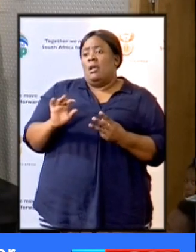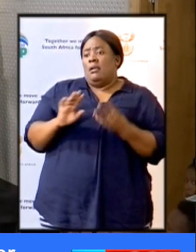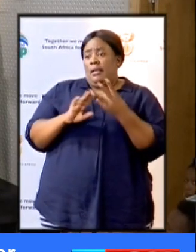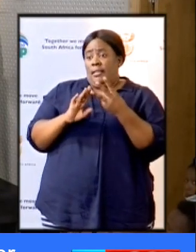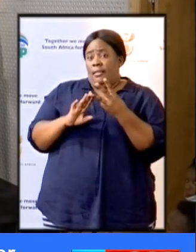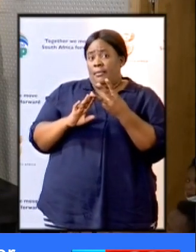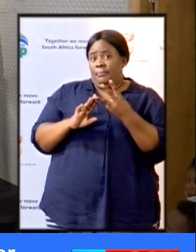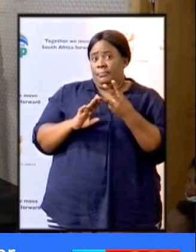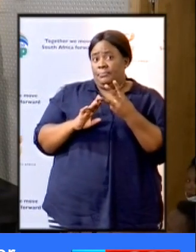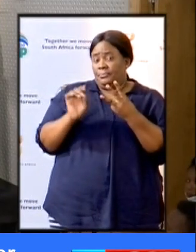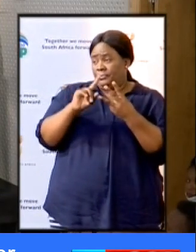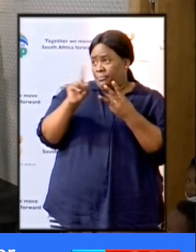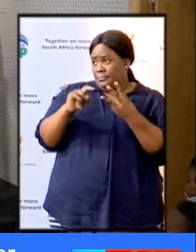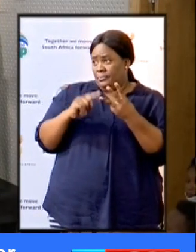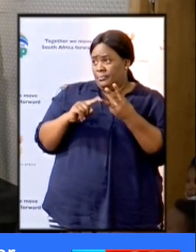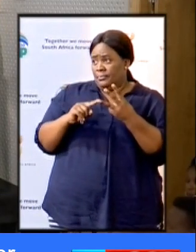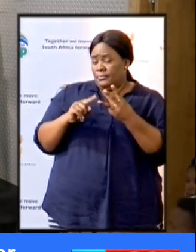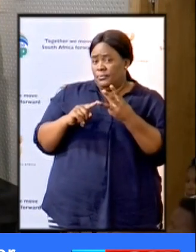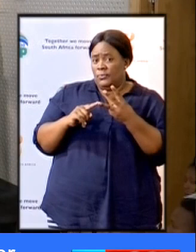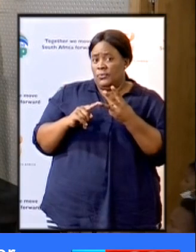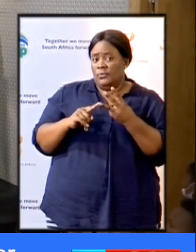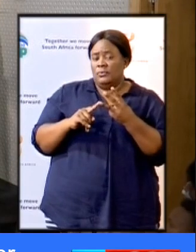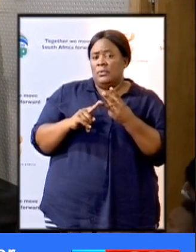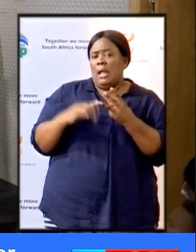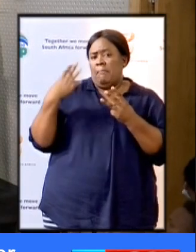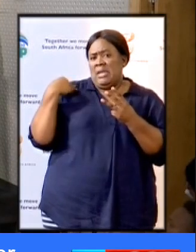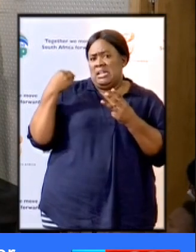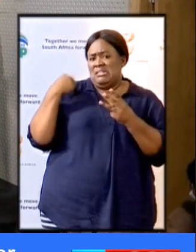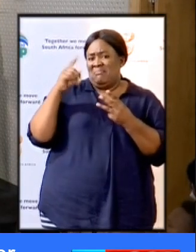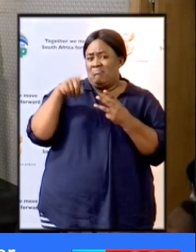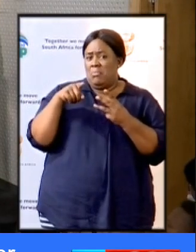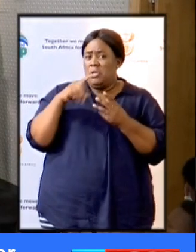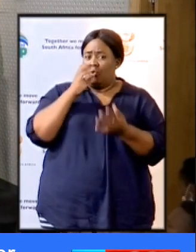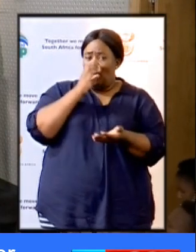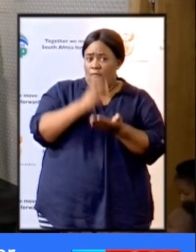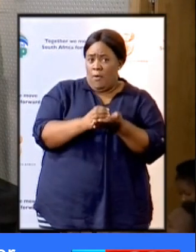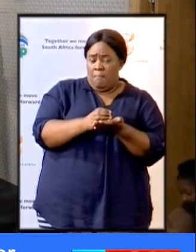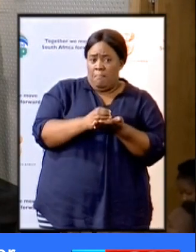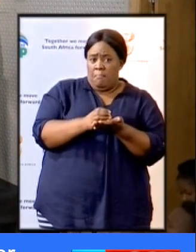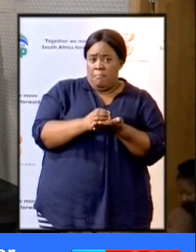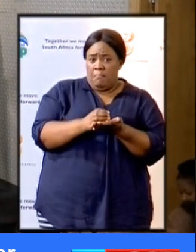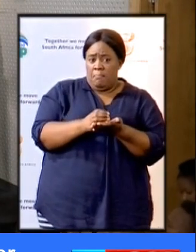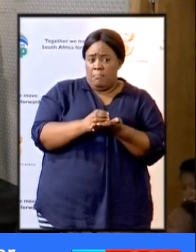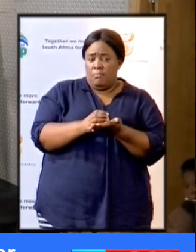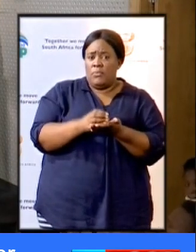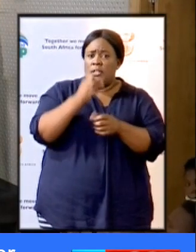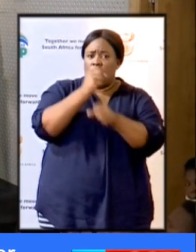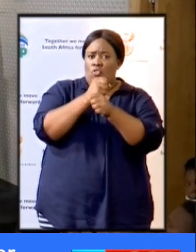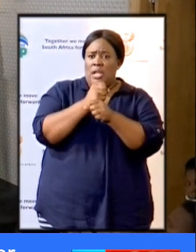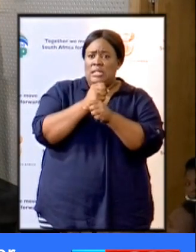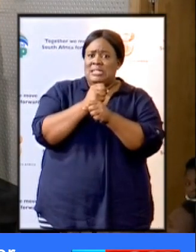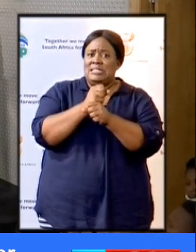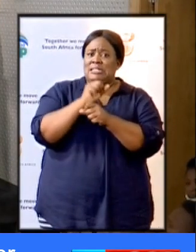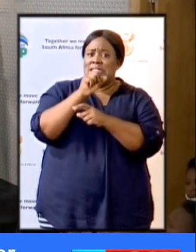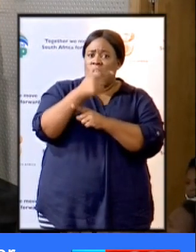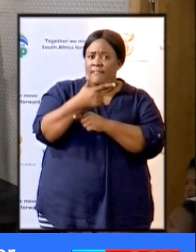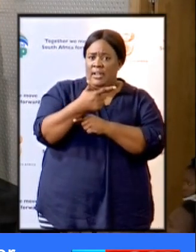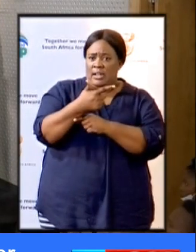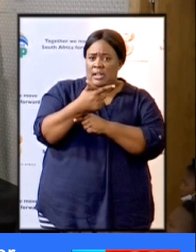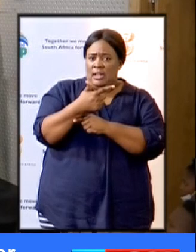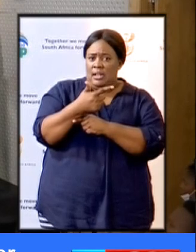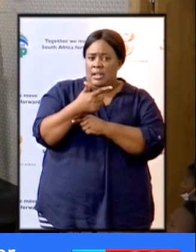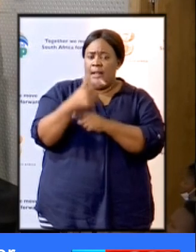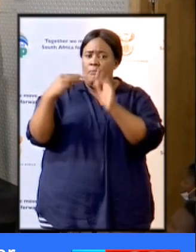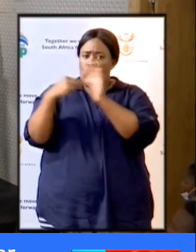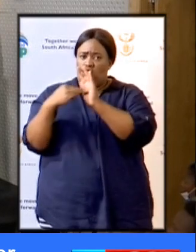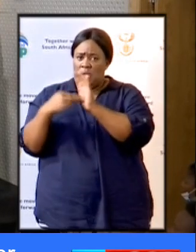for the minister to confirm whether grade 7 and 12 pupils will be back at school as of the 1st of June,